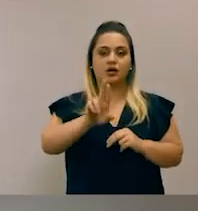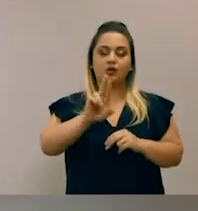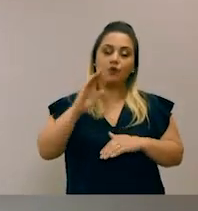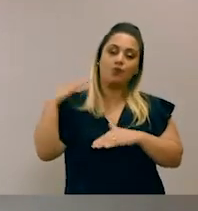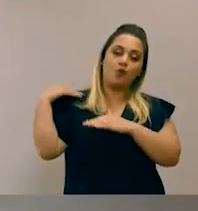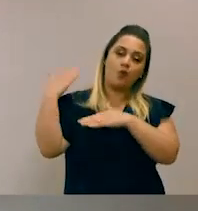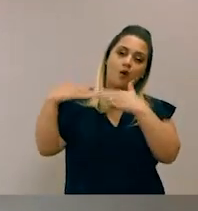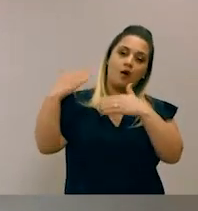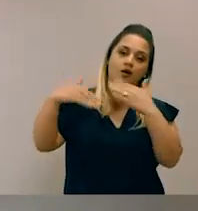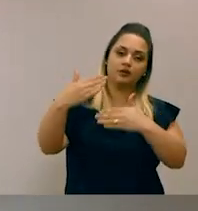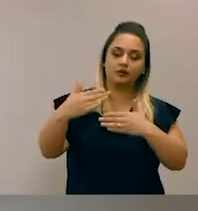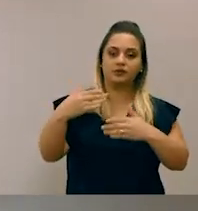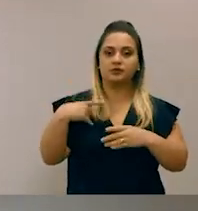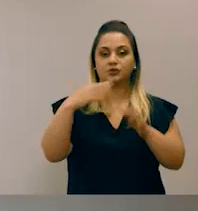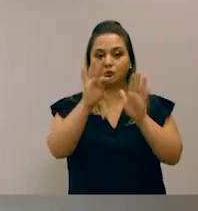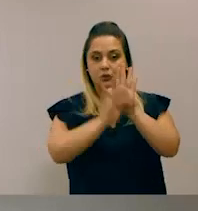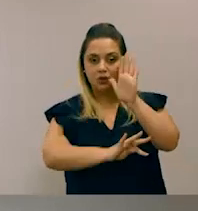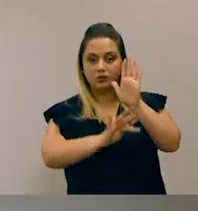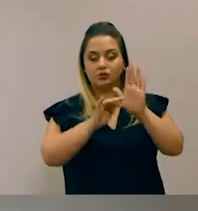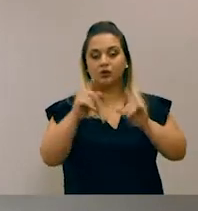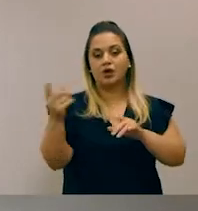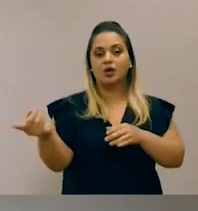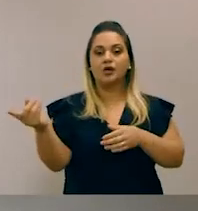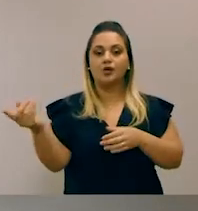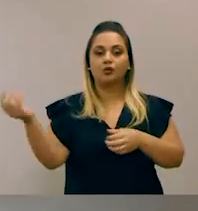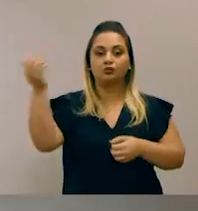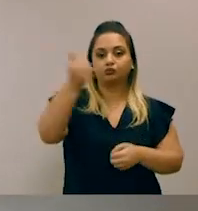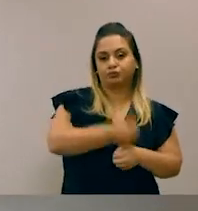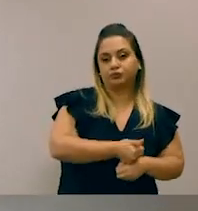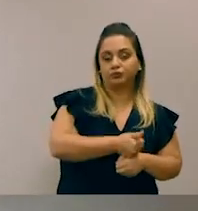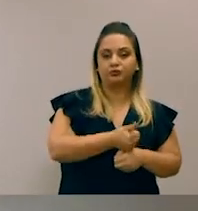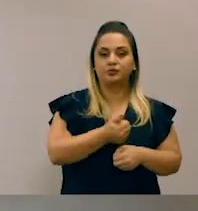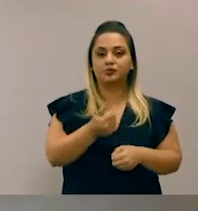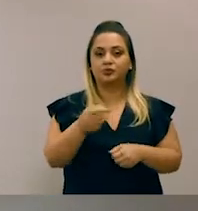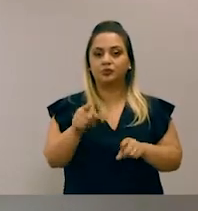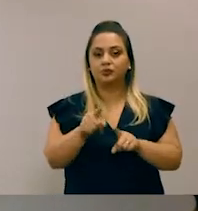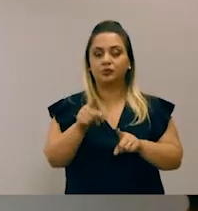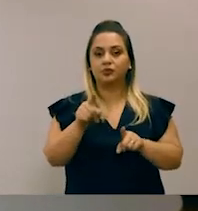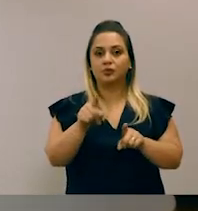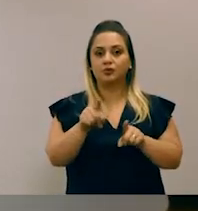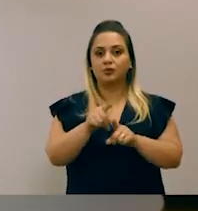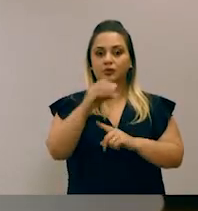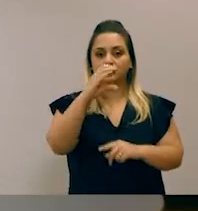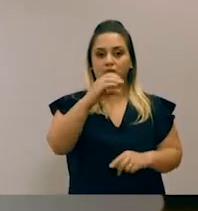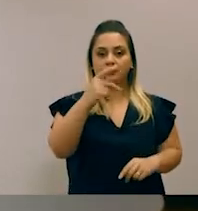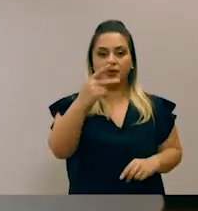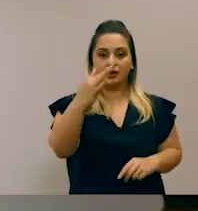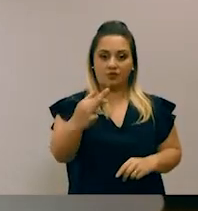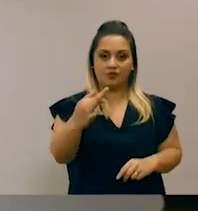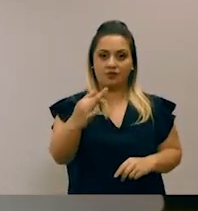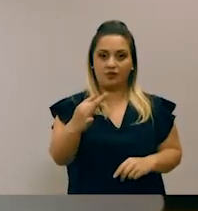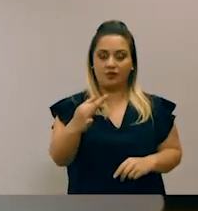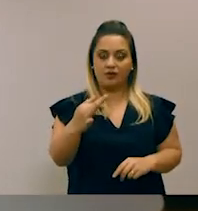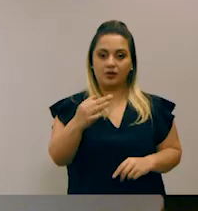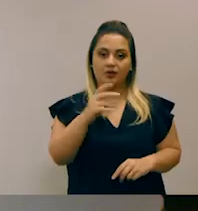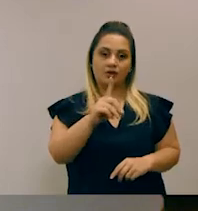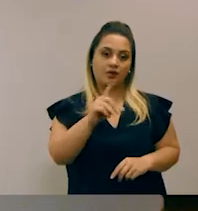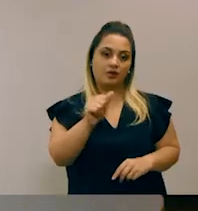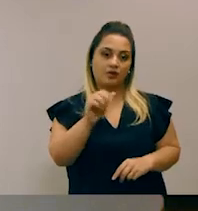In the pre-processing of the text, I substitute, for example, the CPF document